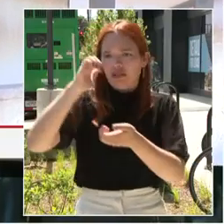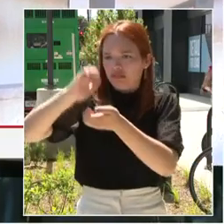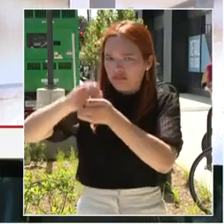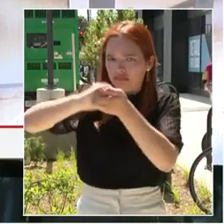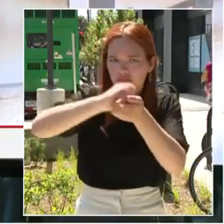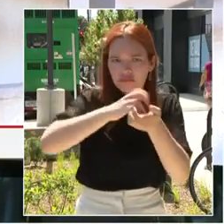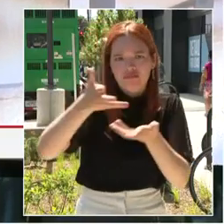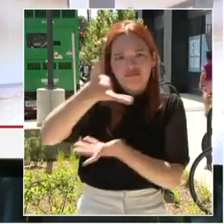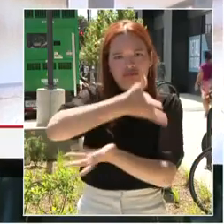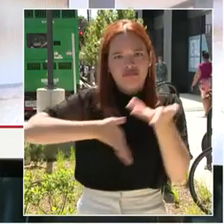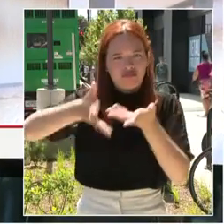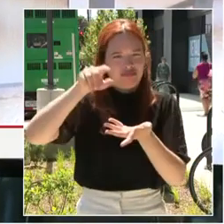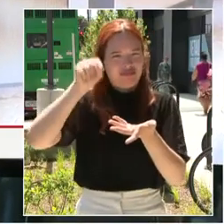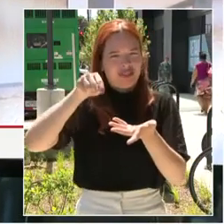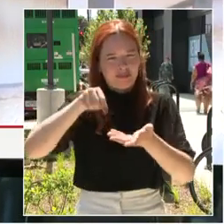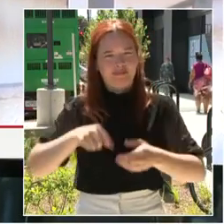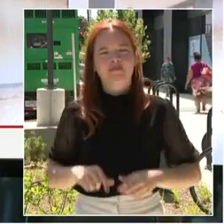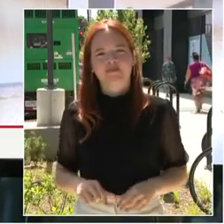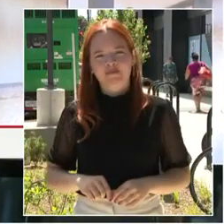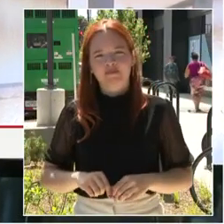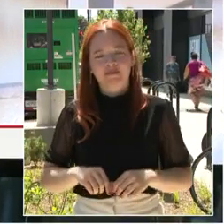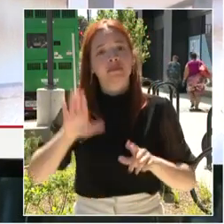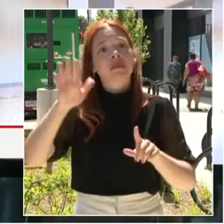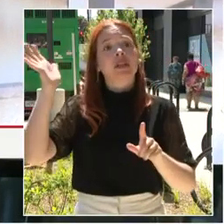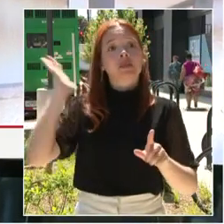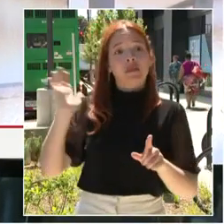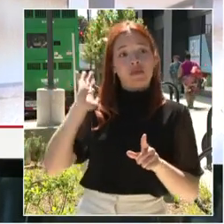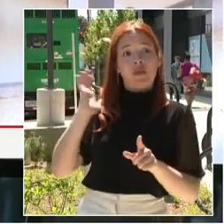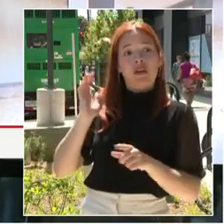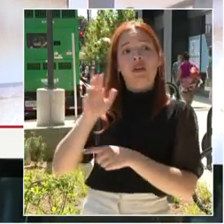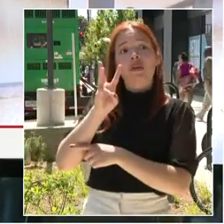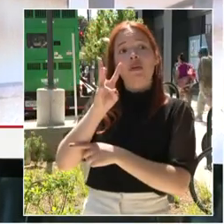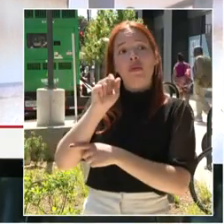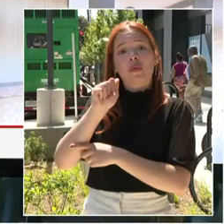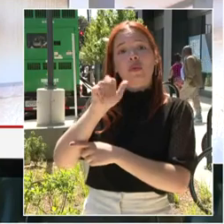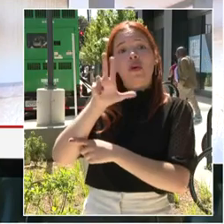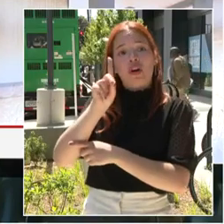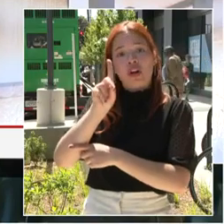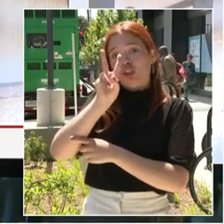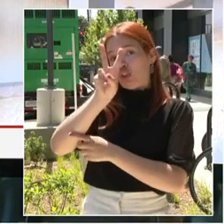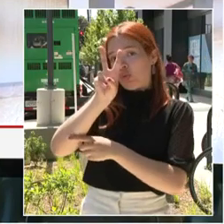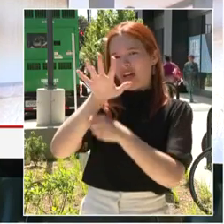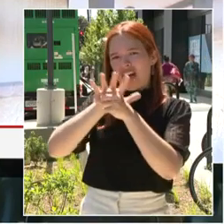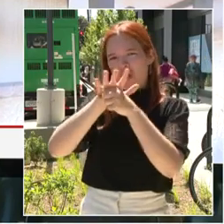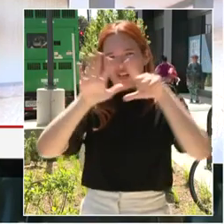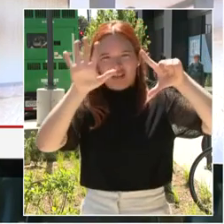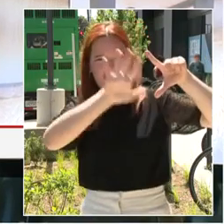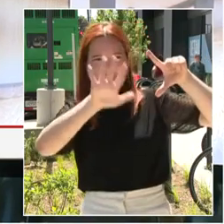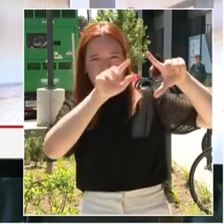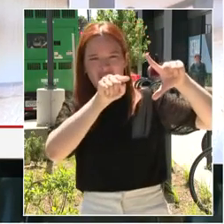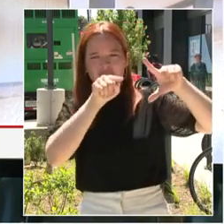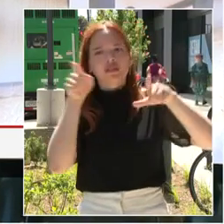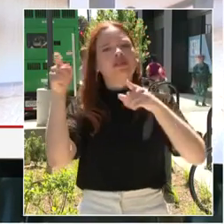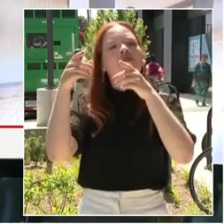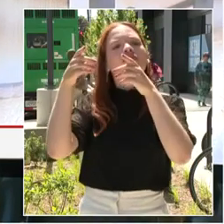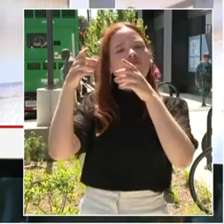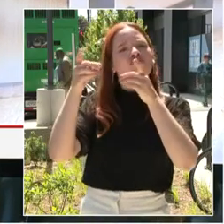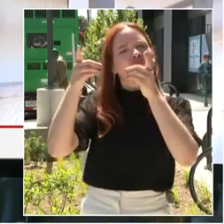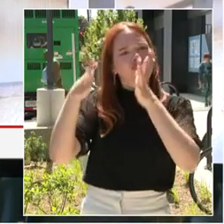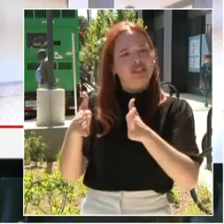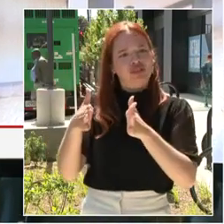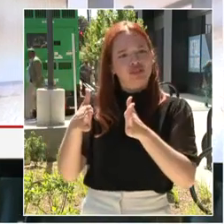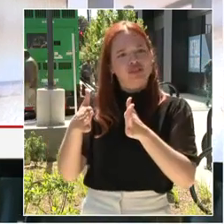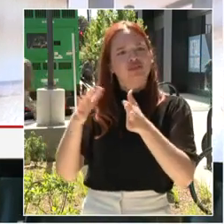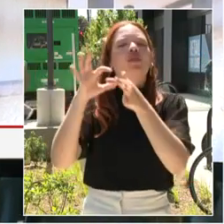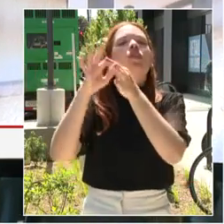the Ward 2 liaison or the Ward 2 MOKRS. And he has served in a number of roles, including as Deputy Chief